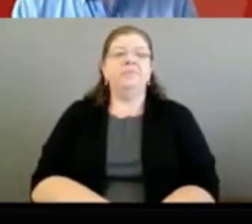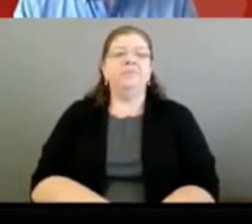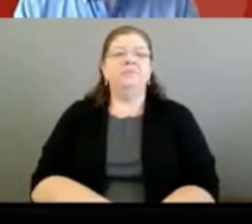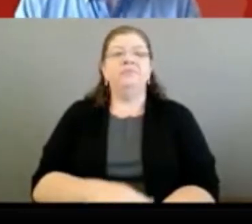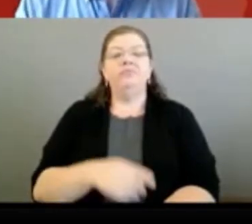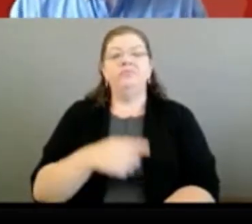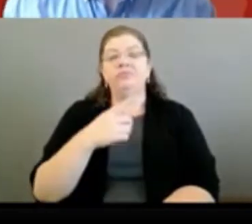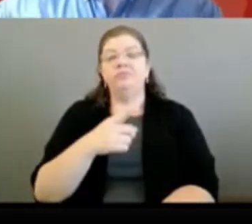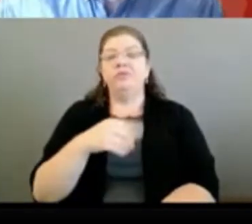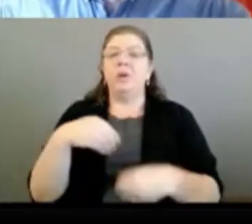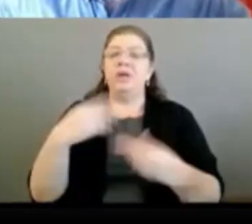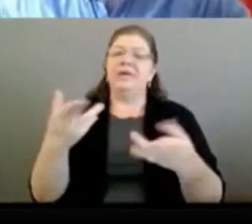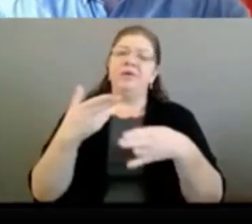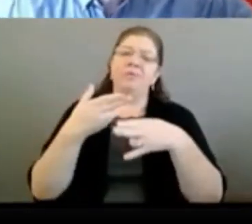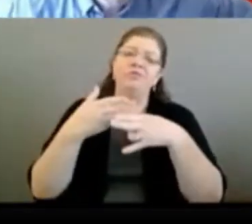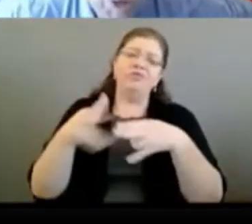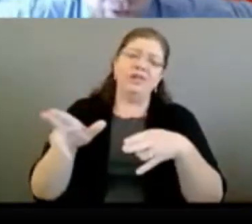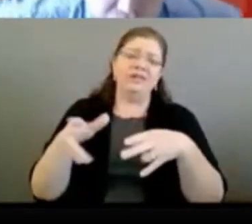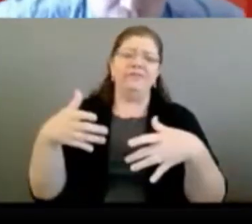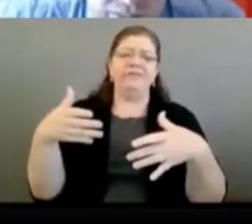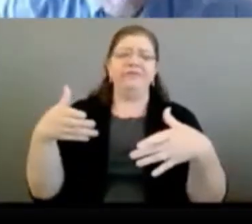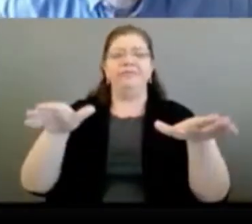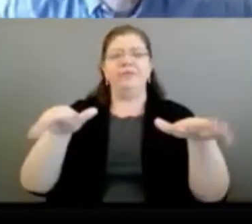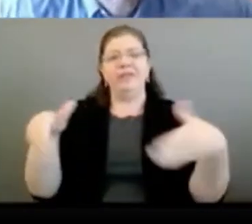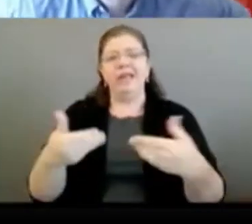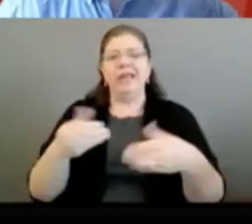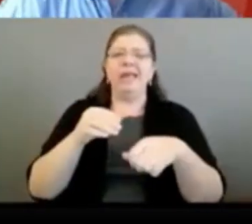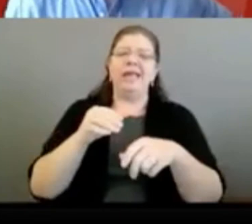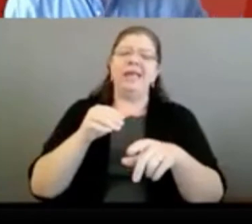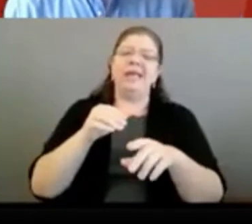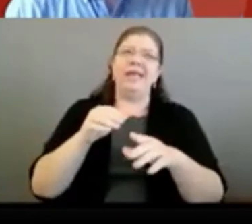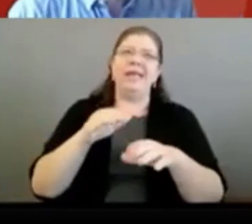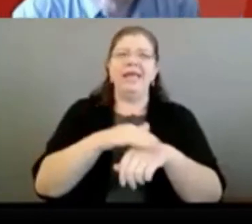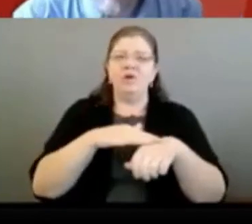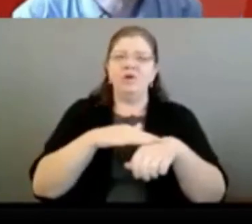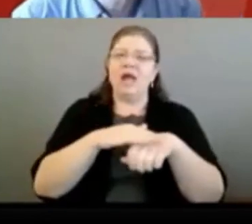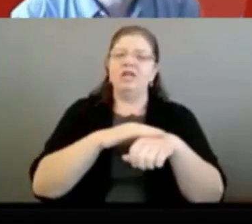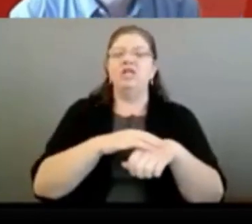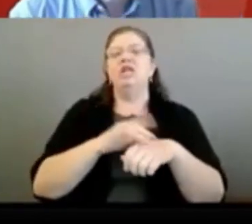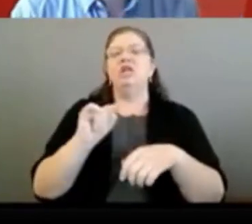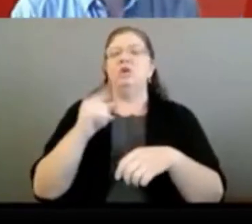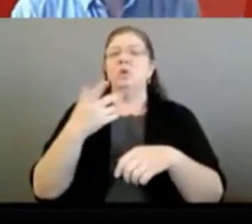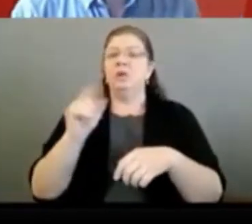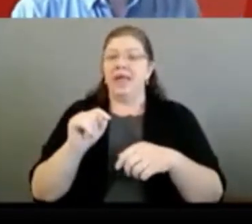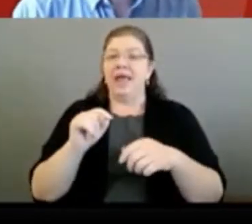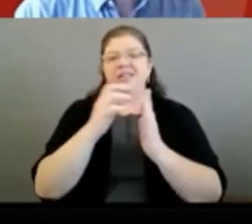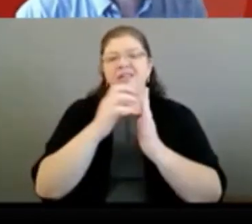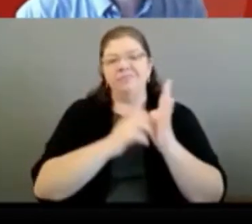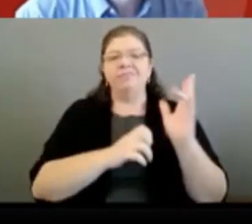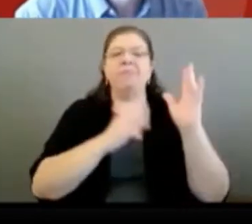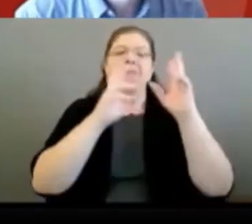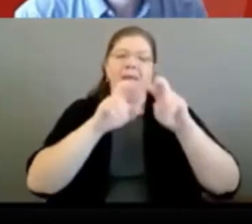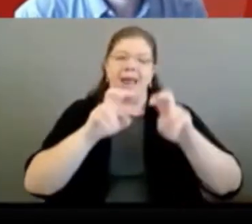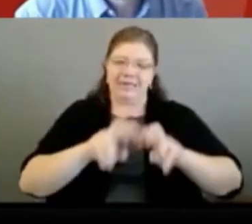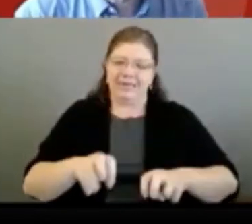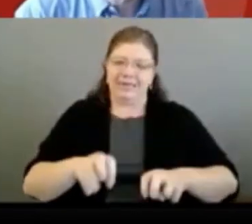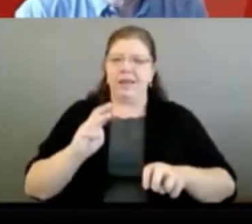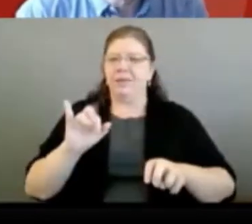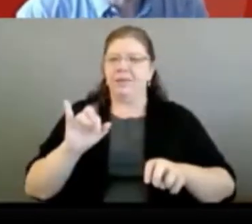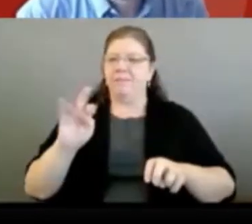All right, so I'm going to give a very brief introduction to what text mining is, especially in relation to STEM education research.